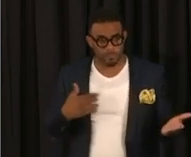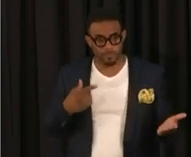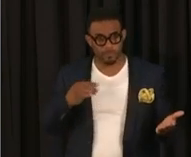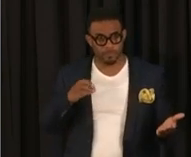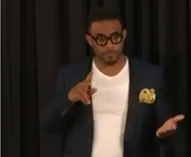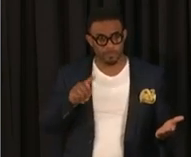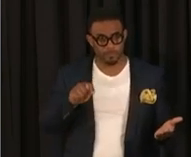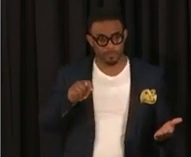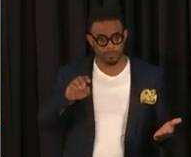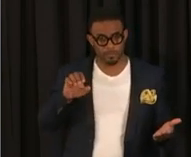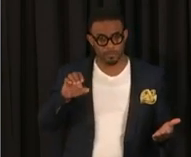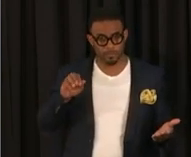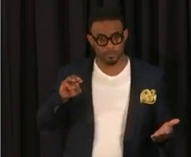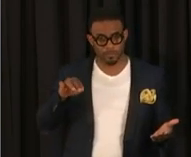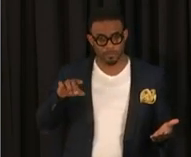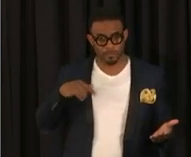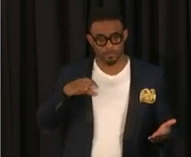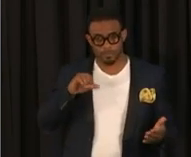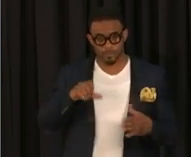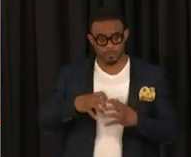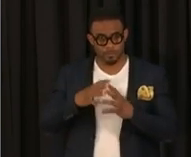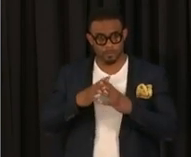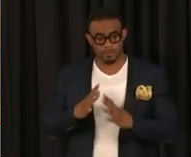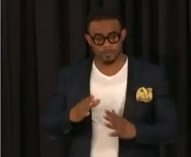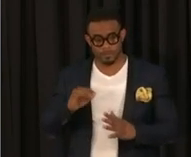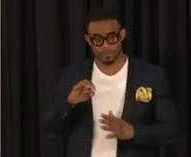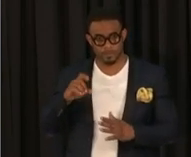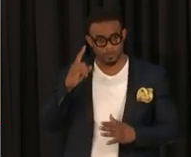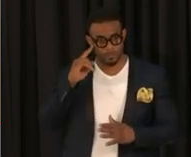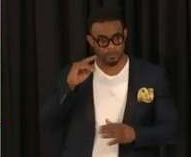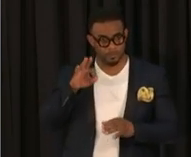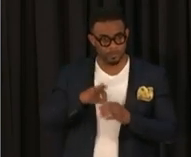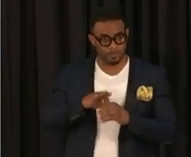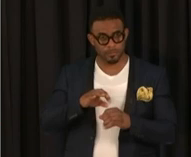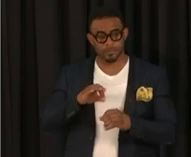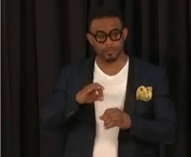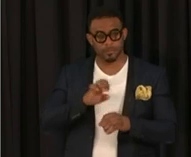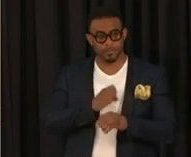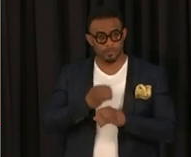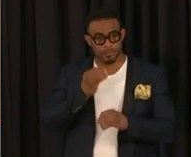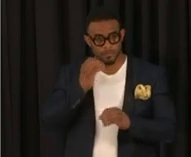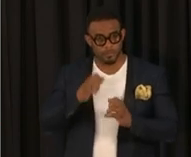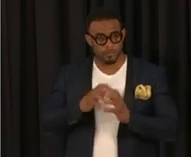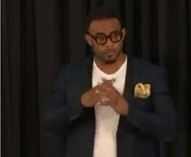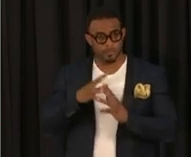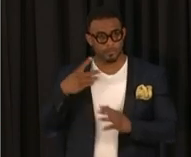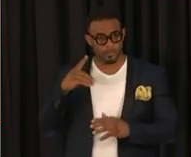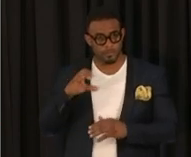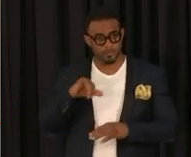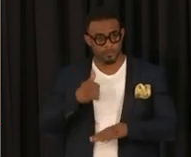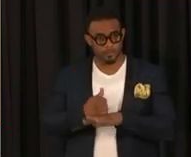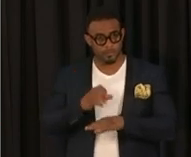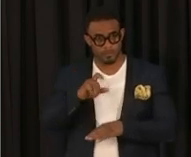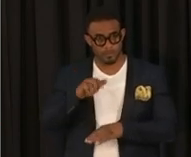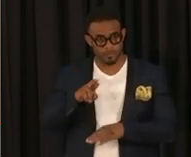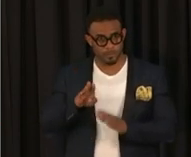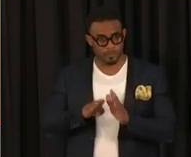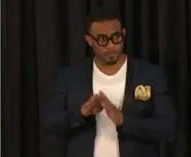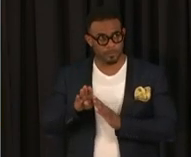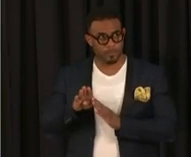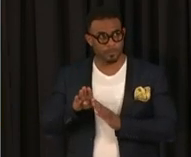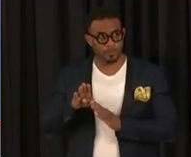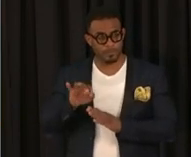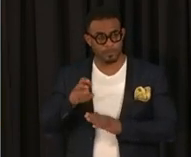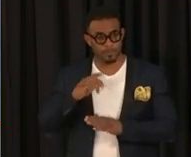I'm Gilbert Campbell. I'm the co-founder and CEO of Vault Energy. Vault Energy is a homegrown Washington, D.C.-based solar development